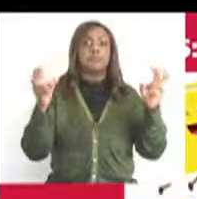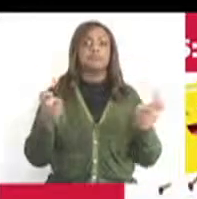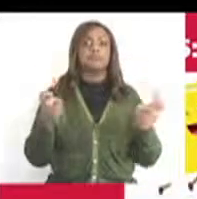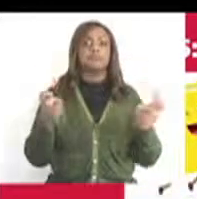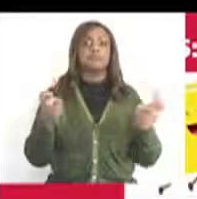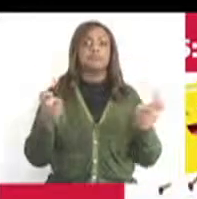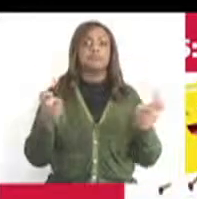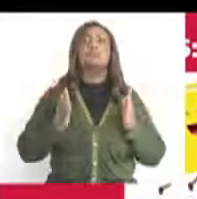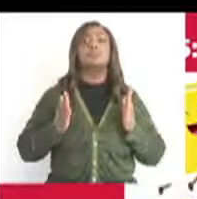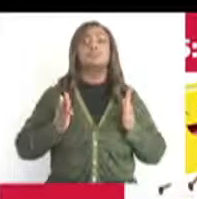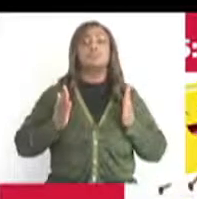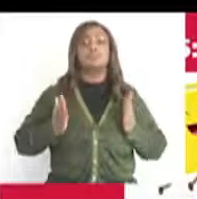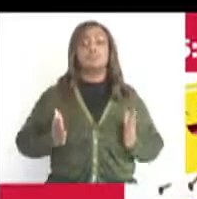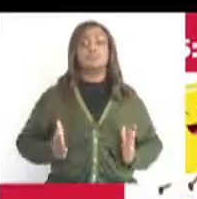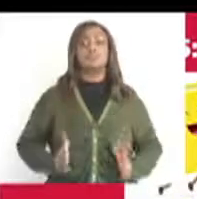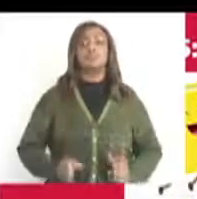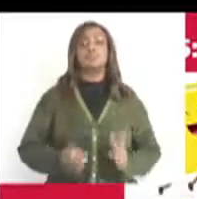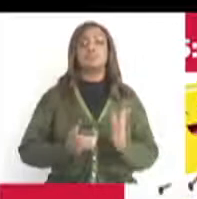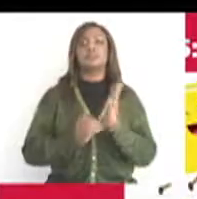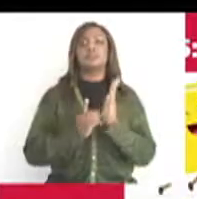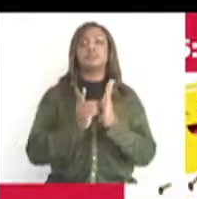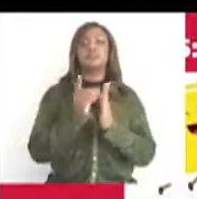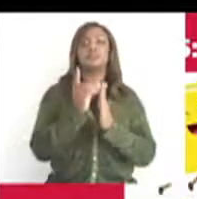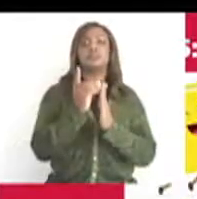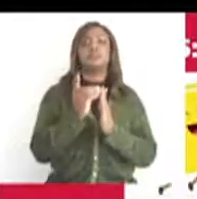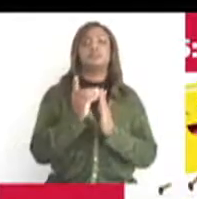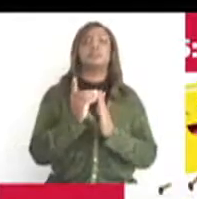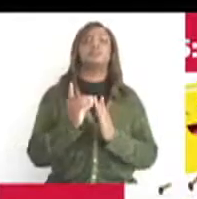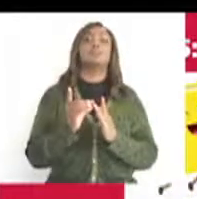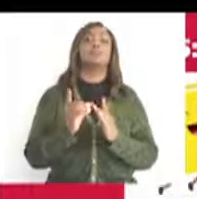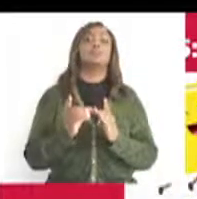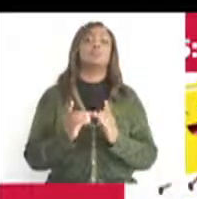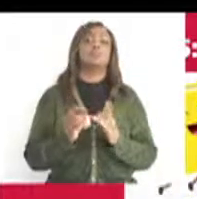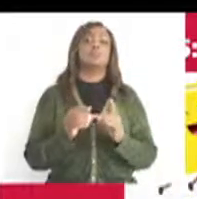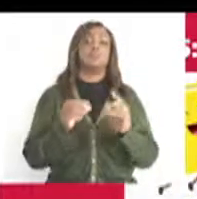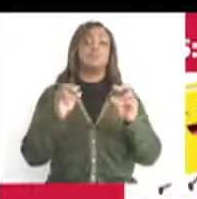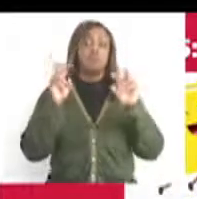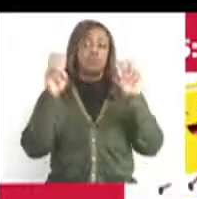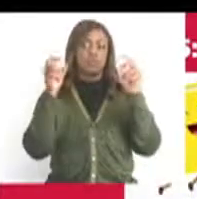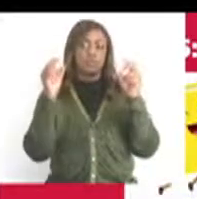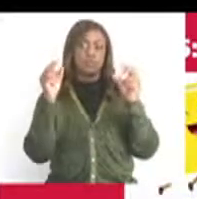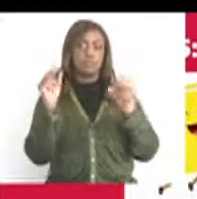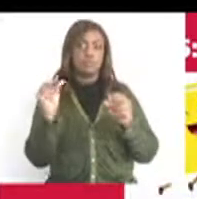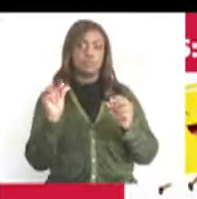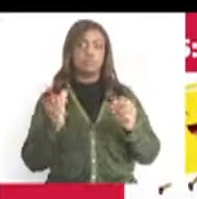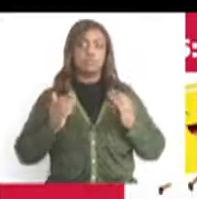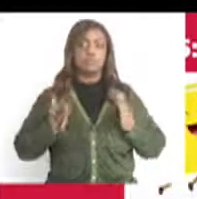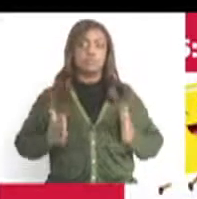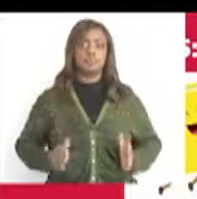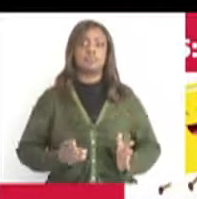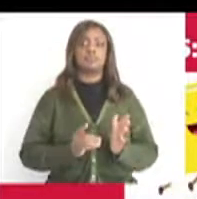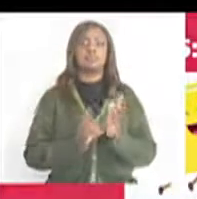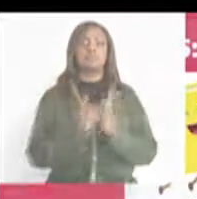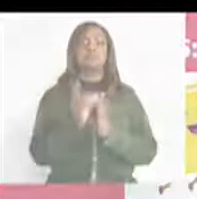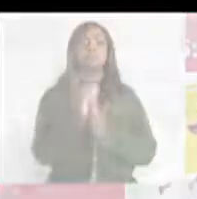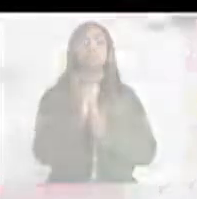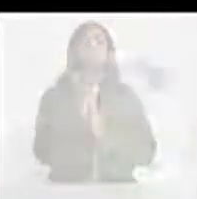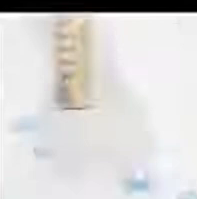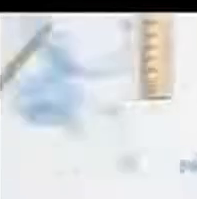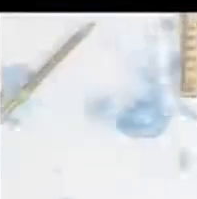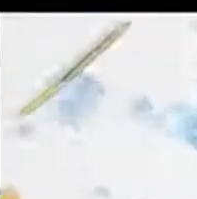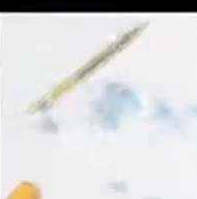today, the theme is human development, and our topic is physical developments or changes.